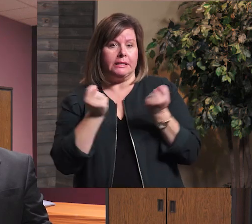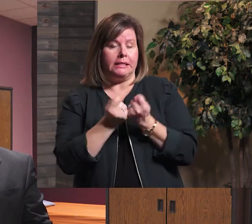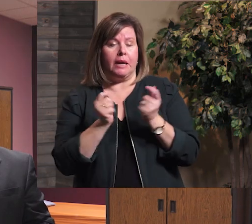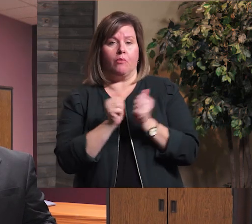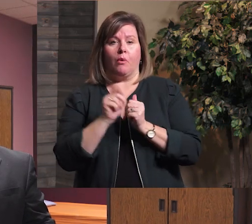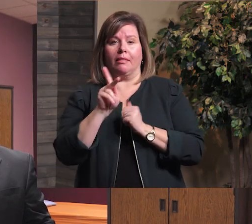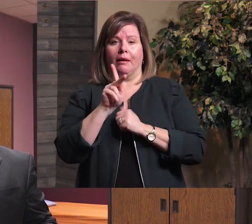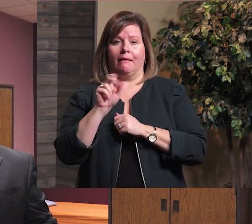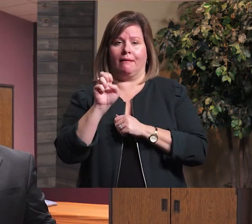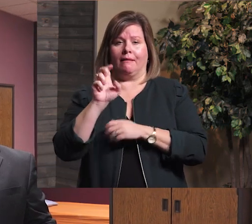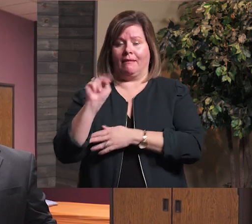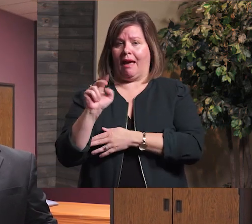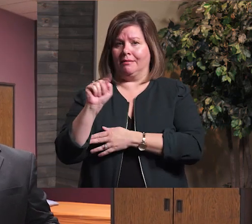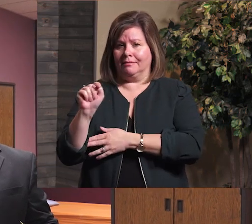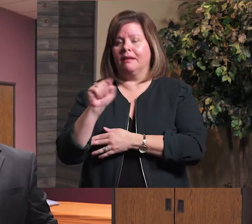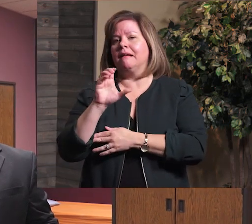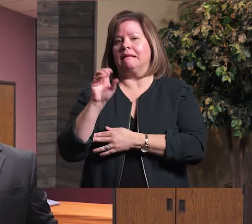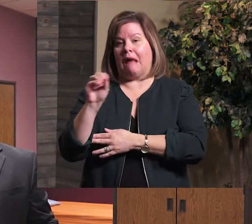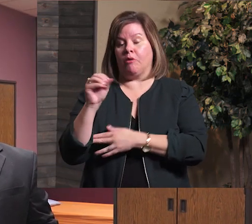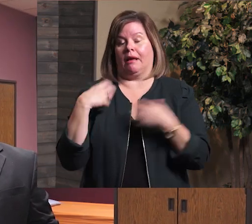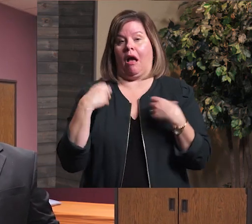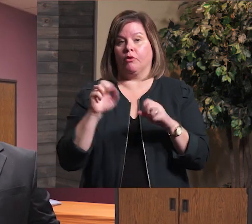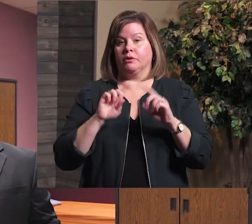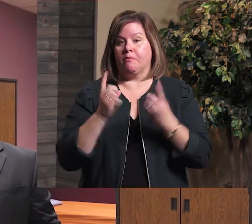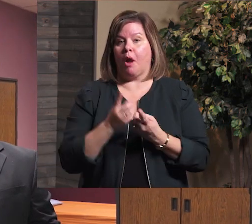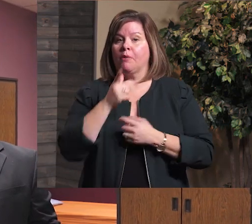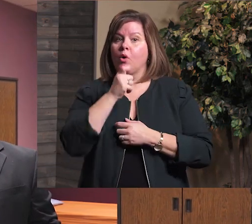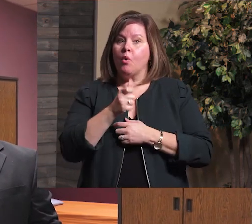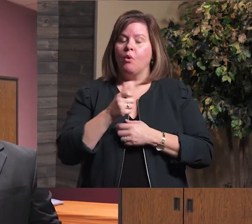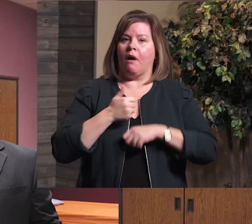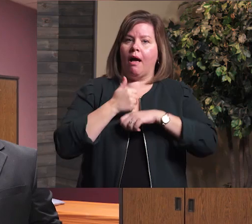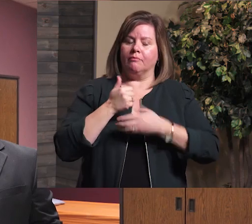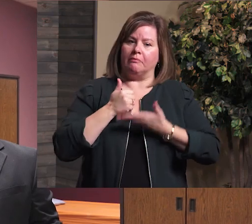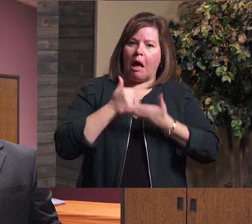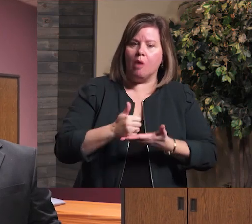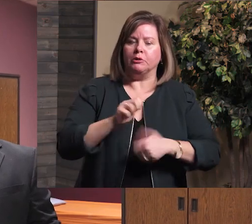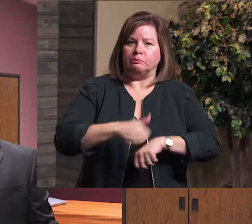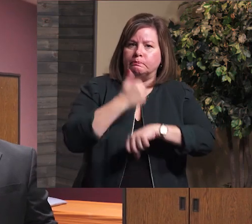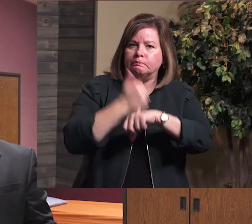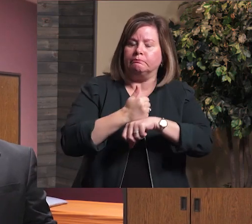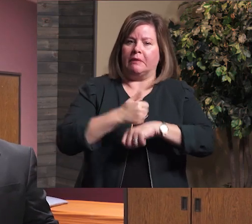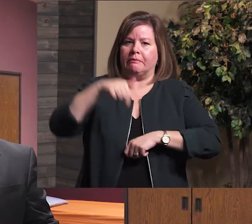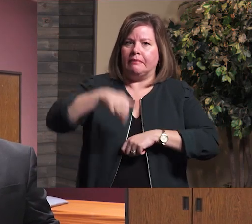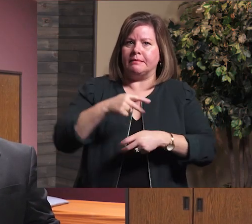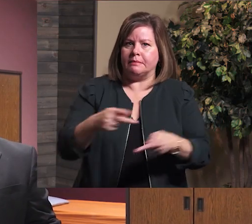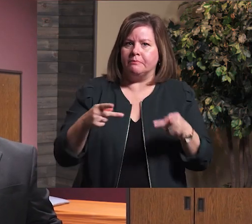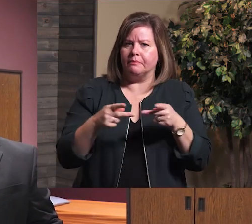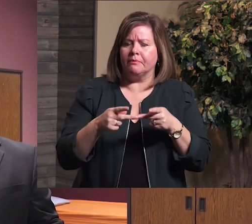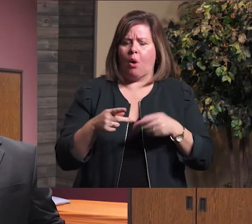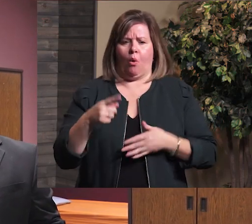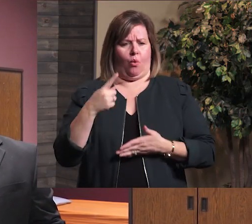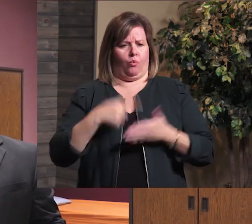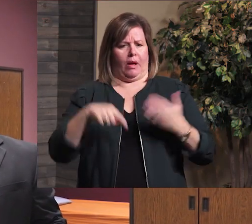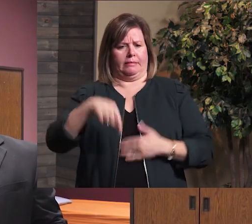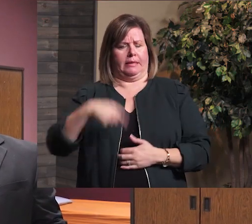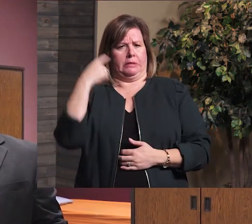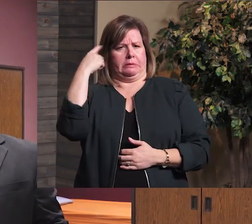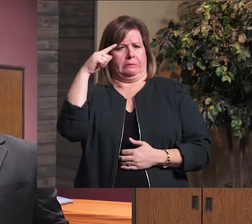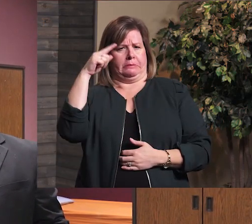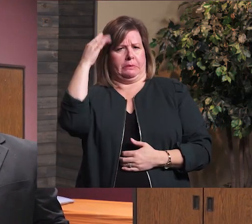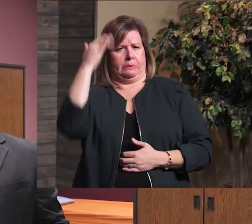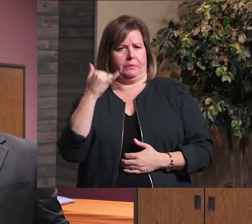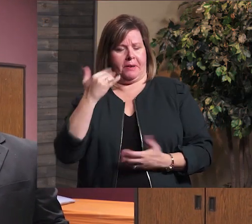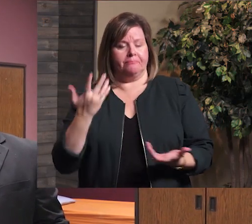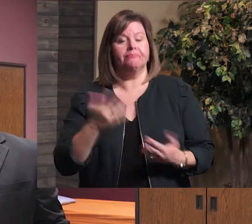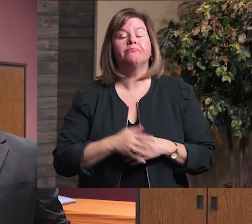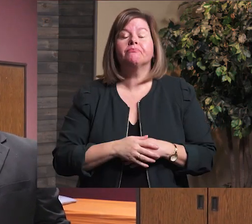Department who have worked so hard to make this happen over the past couple of weeks. Now, what is this? So, as you